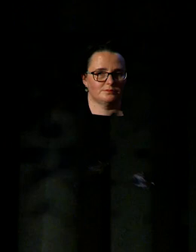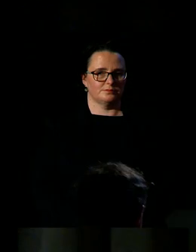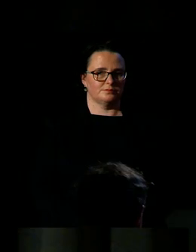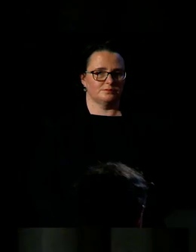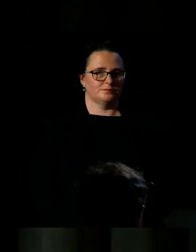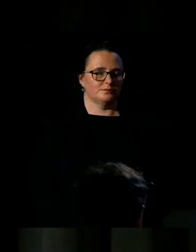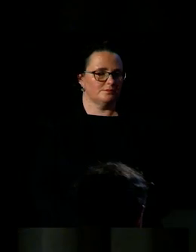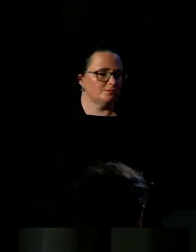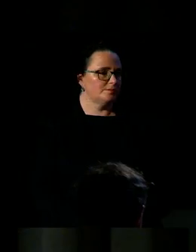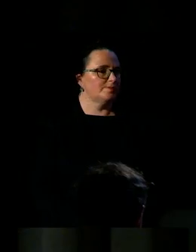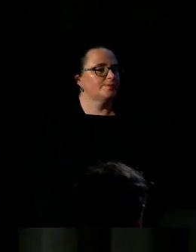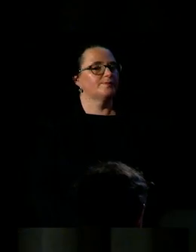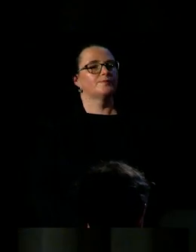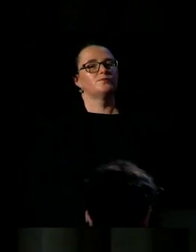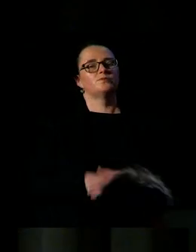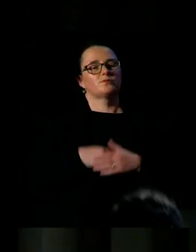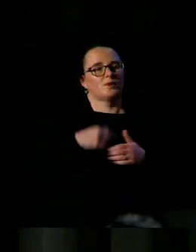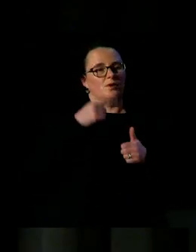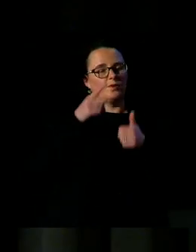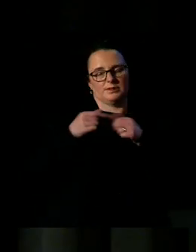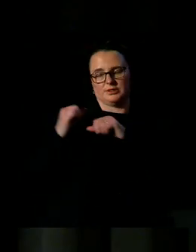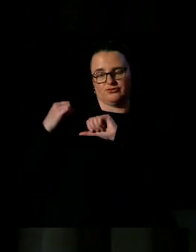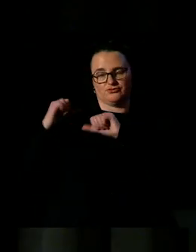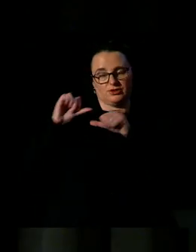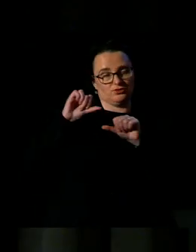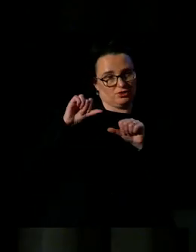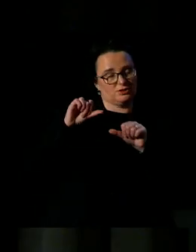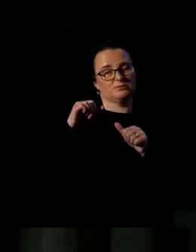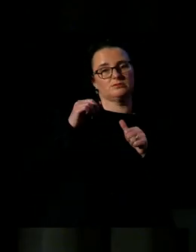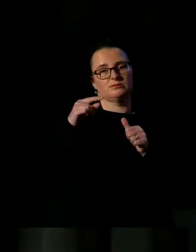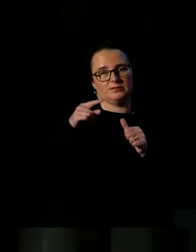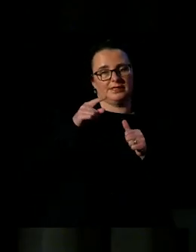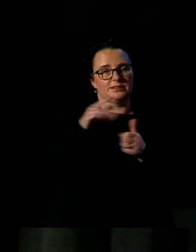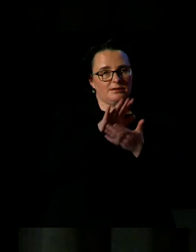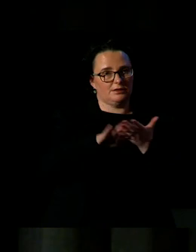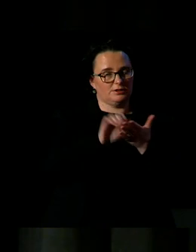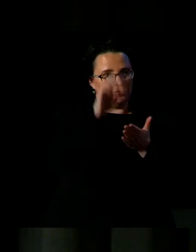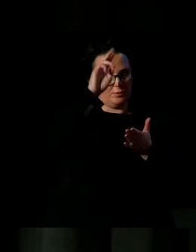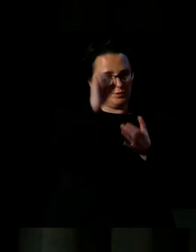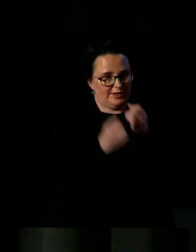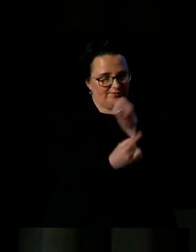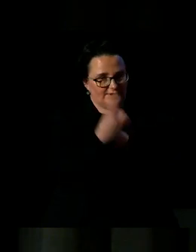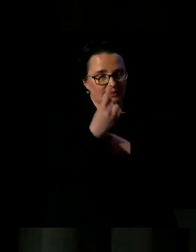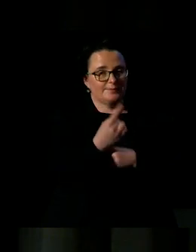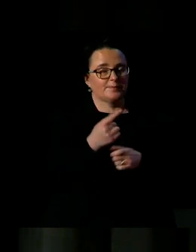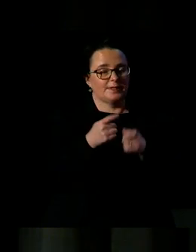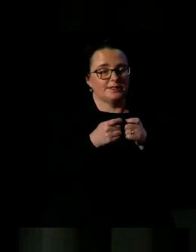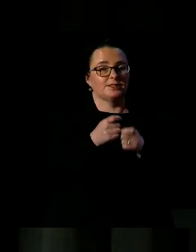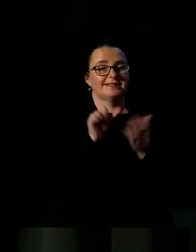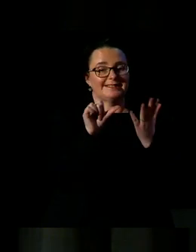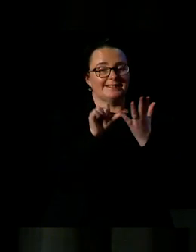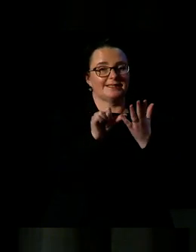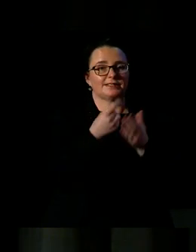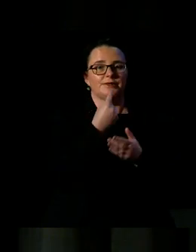It is customary at Holocaust memorial events to light 6 candles in memory of the 6 million